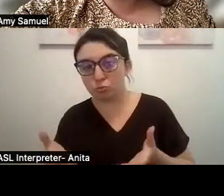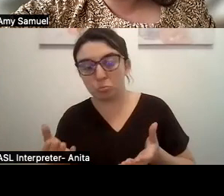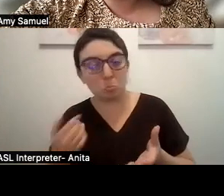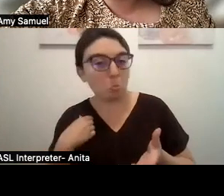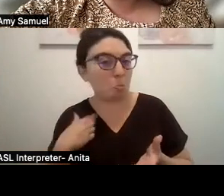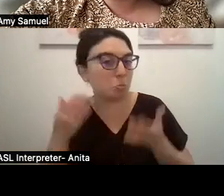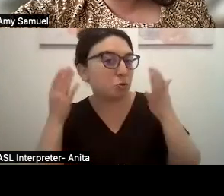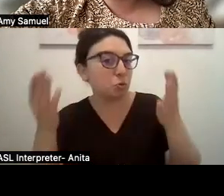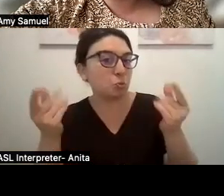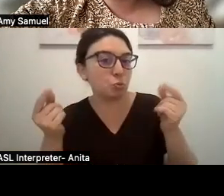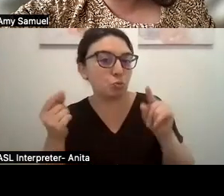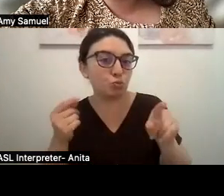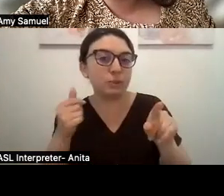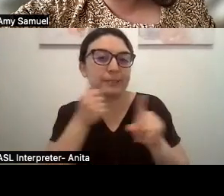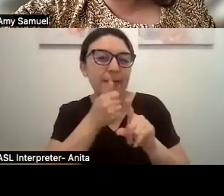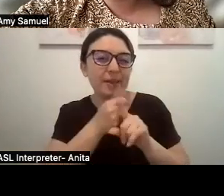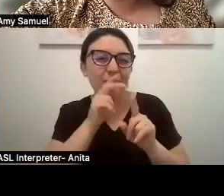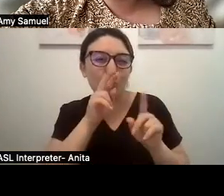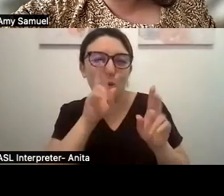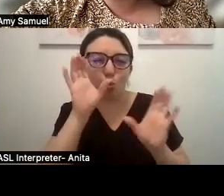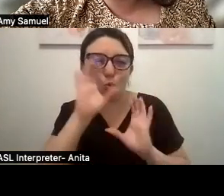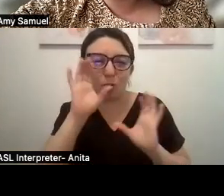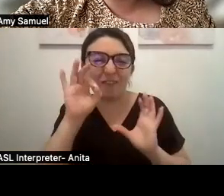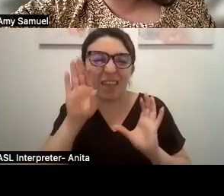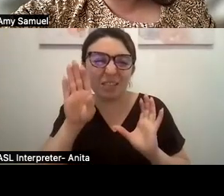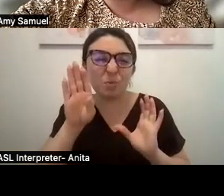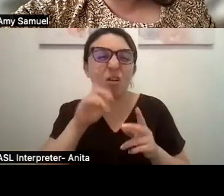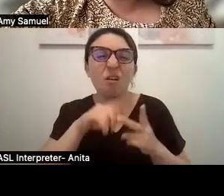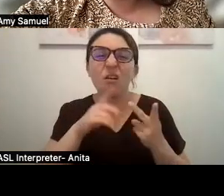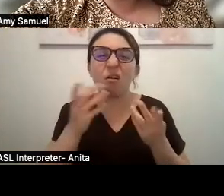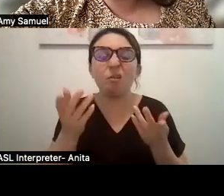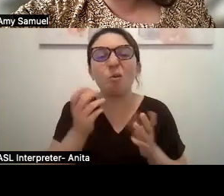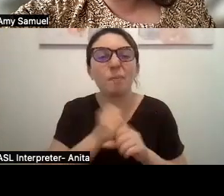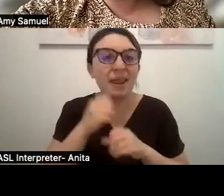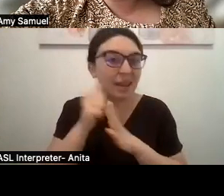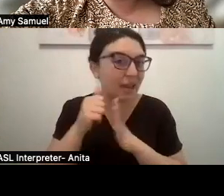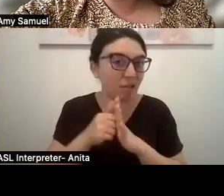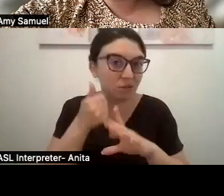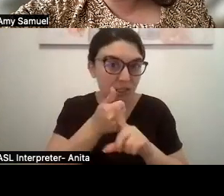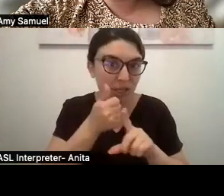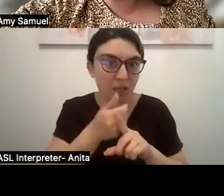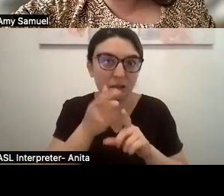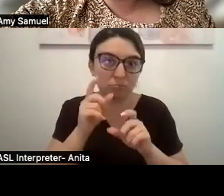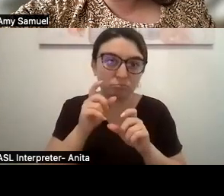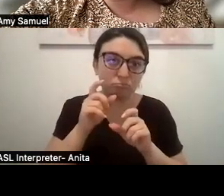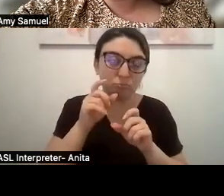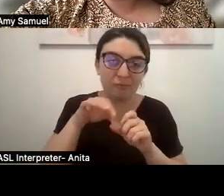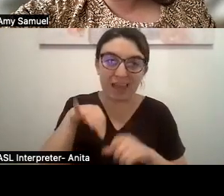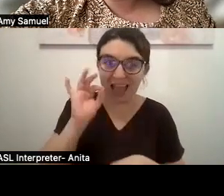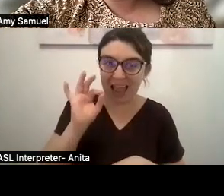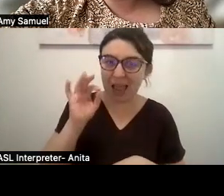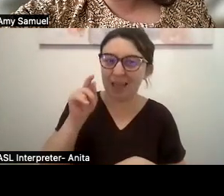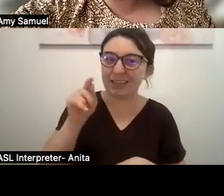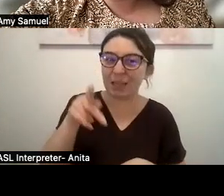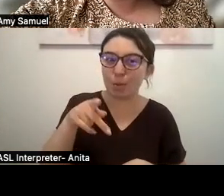my suggestion to you on that is to find, if you're on Facebook, or maybe just make an account for this, to find that